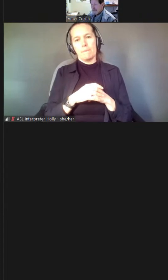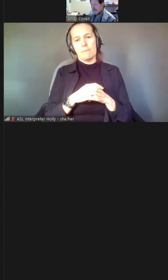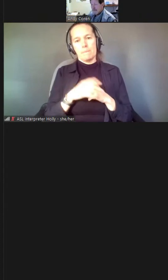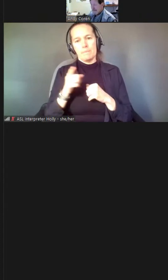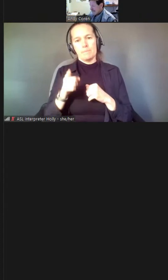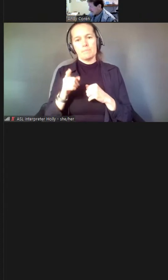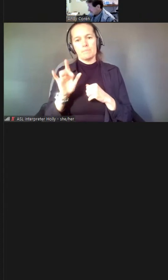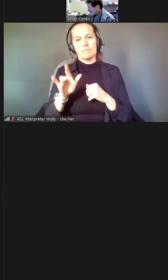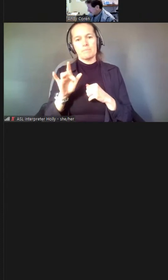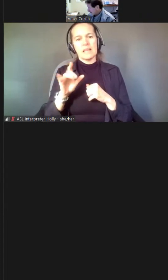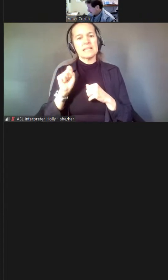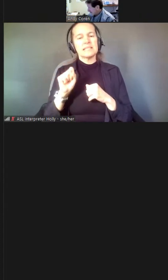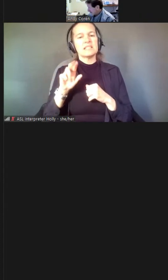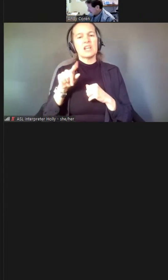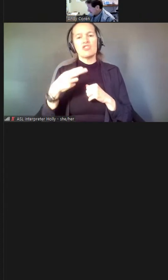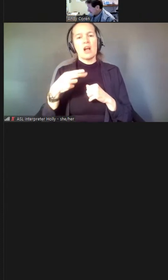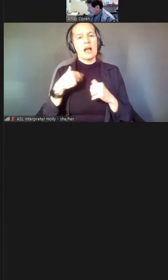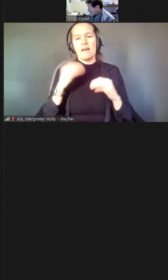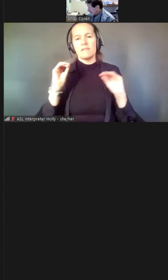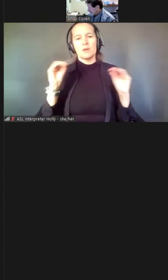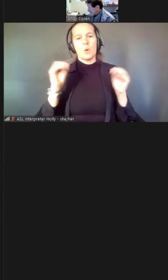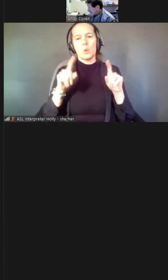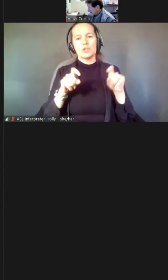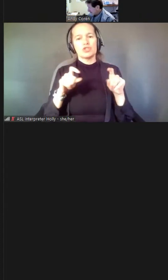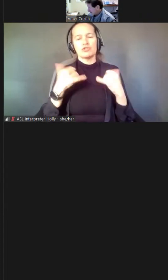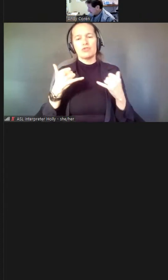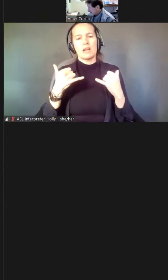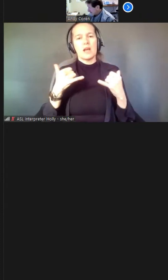I have no questions right now.